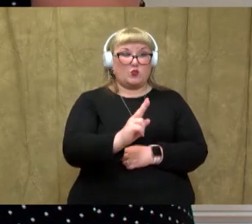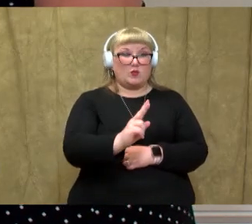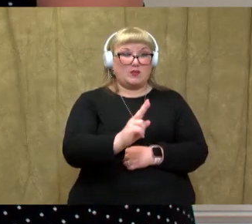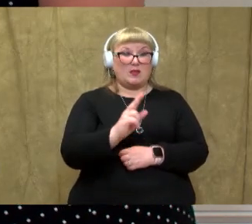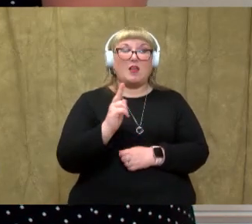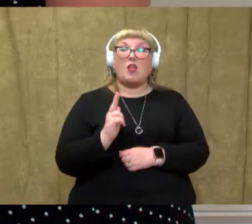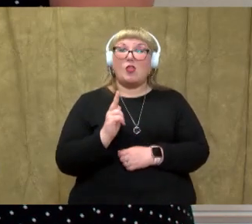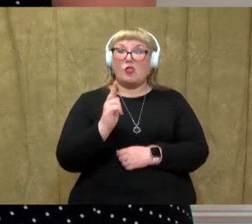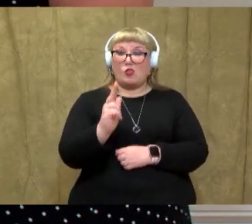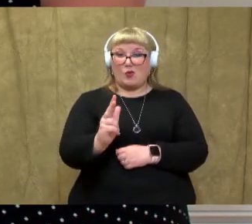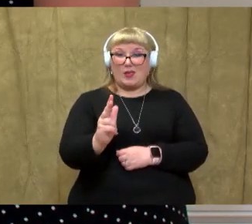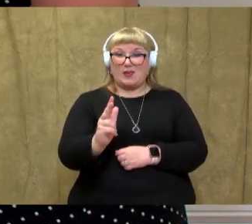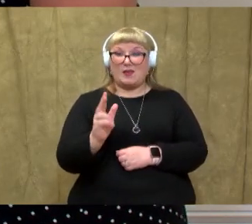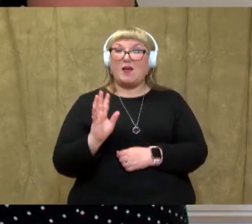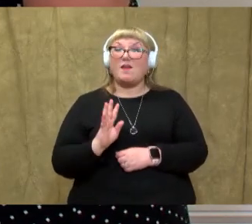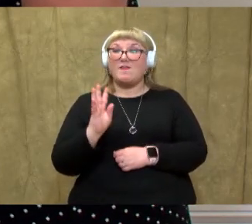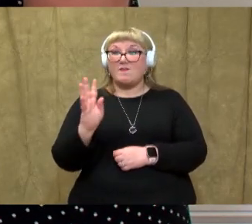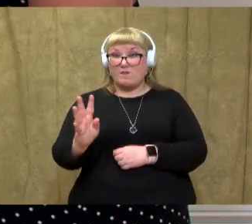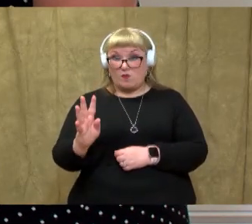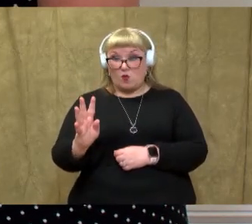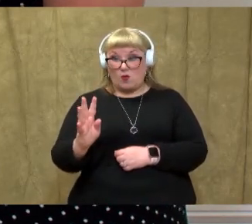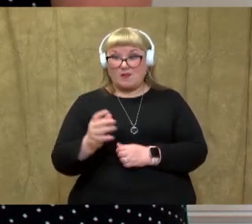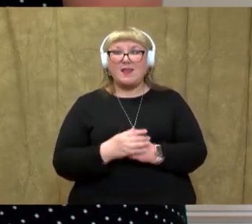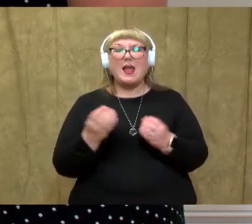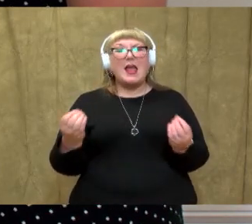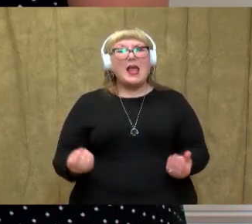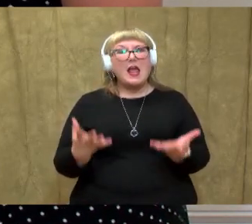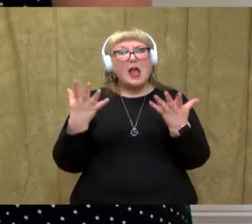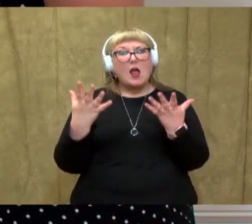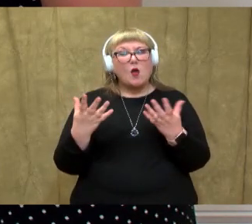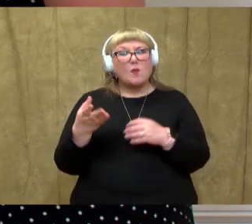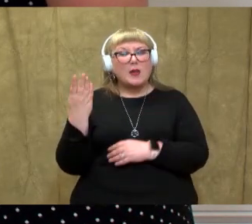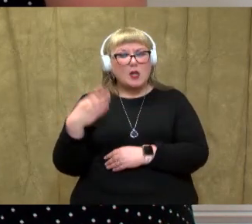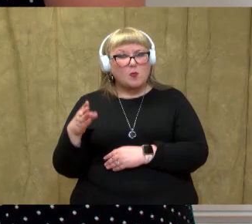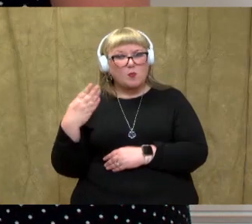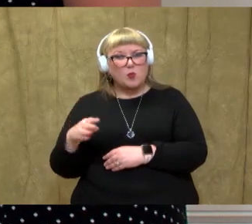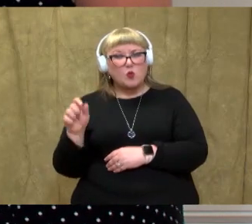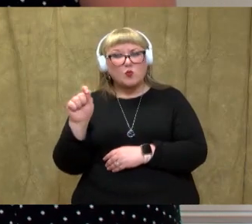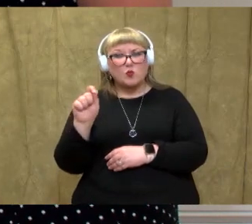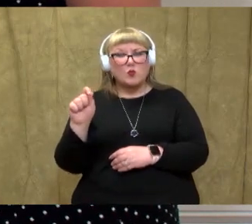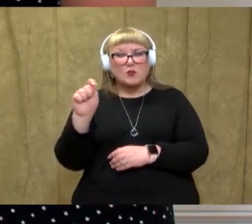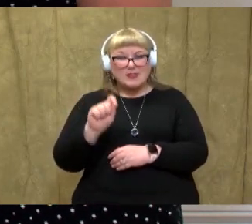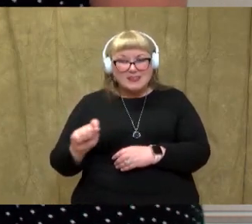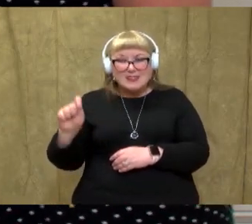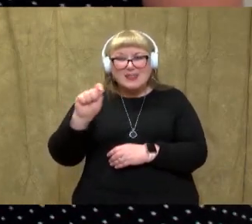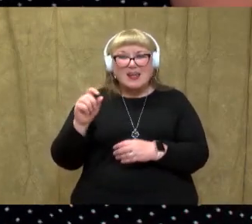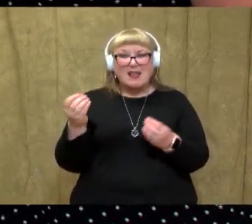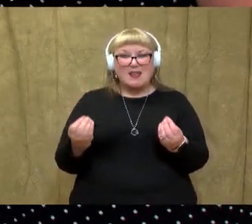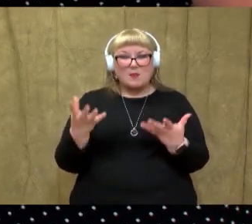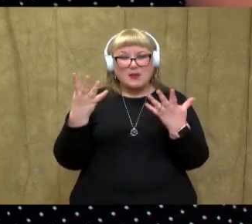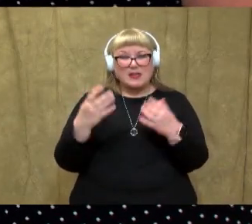2, 3, 4. How many blue dots?